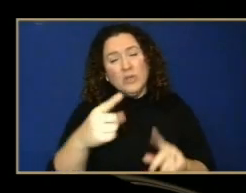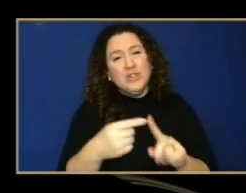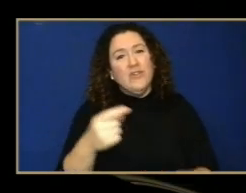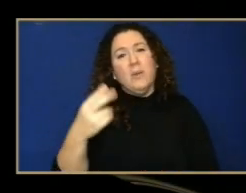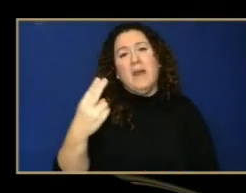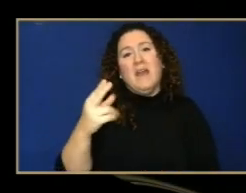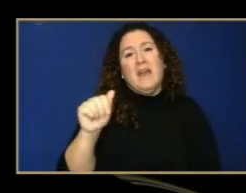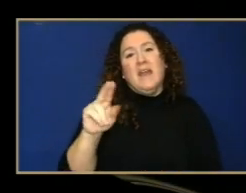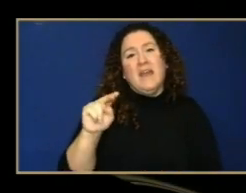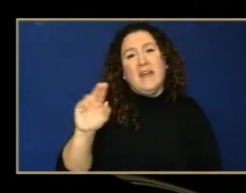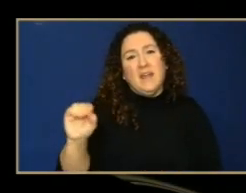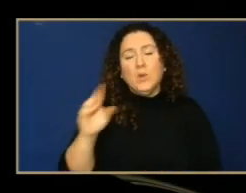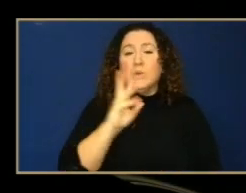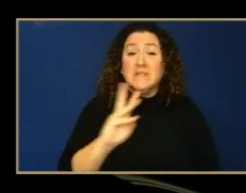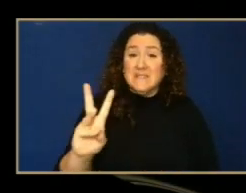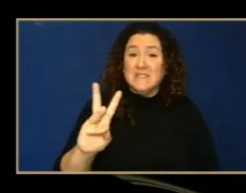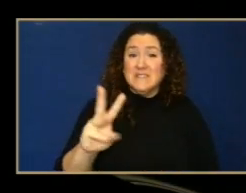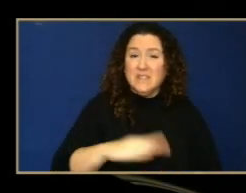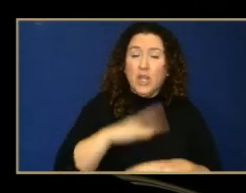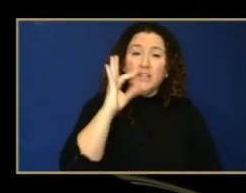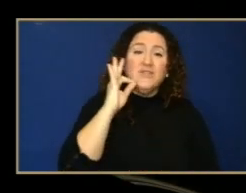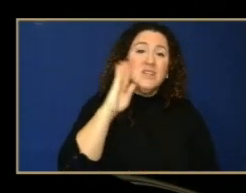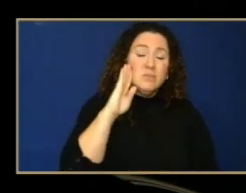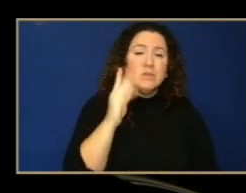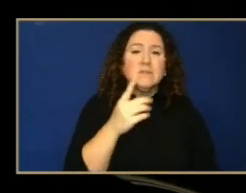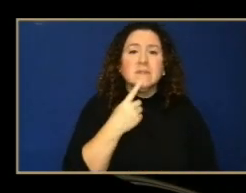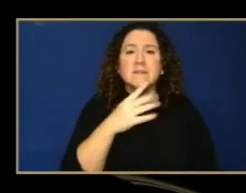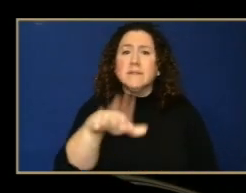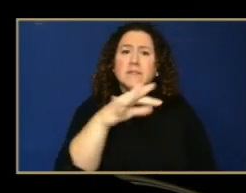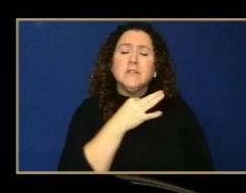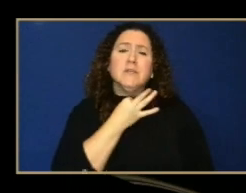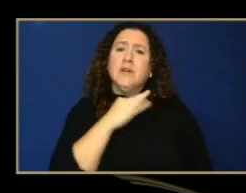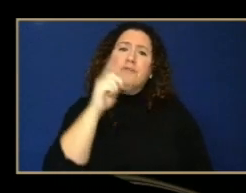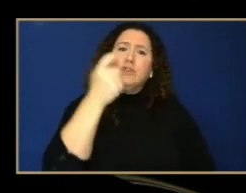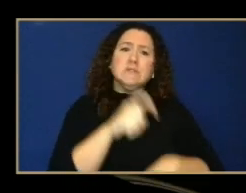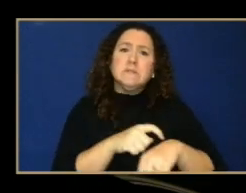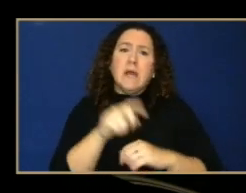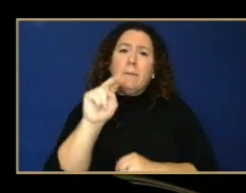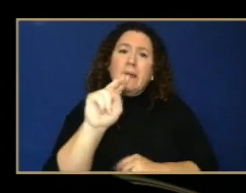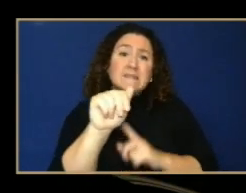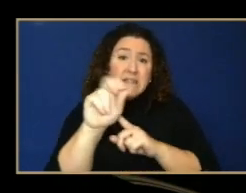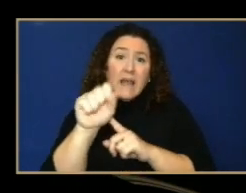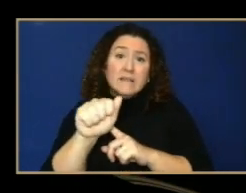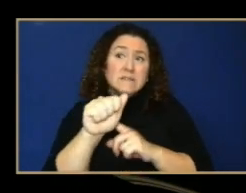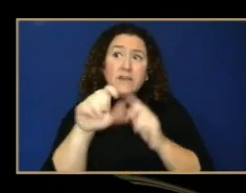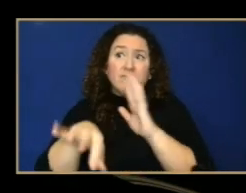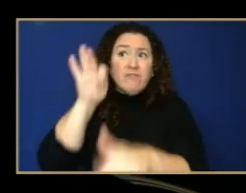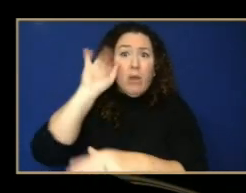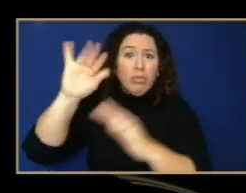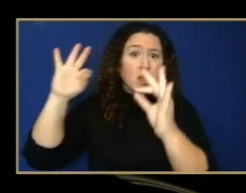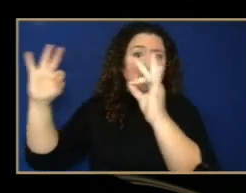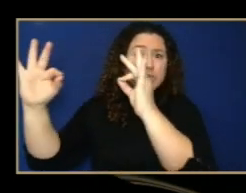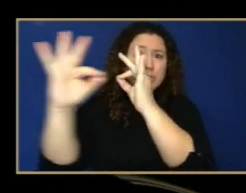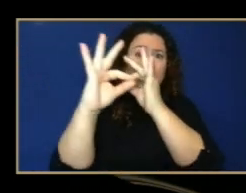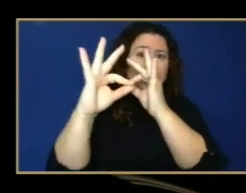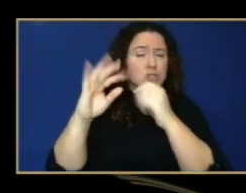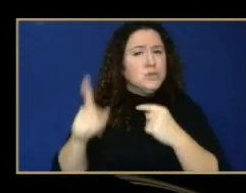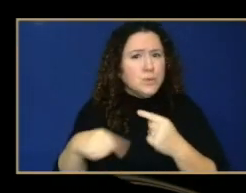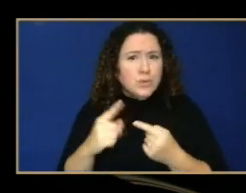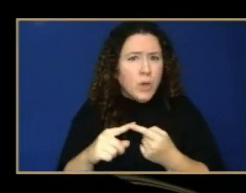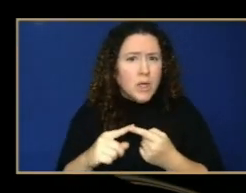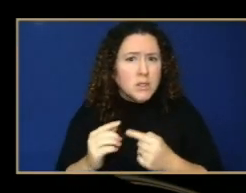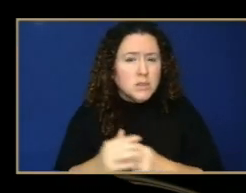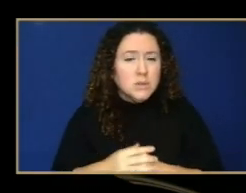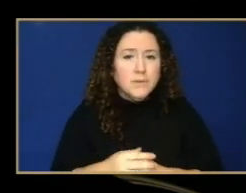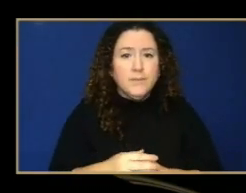when was the first time NASA discovered the conjunction? So the conjunctions have been known about for a long